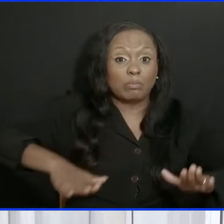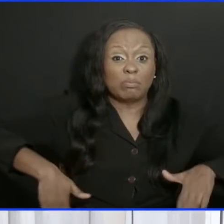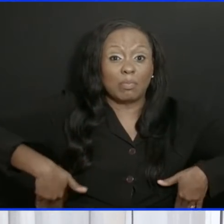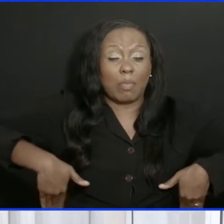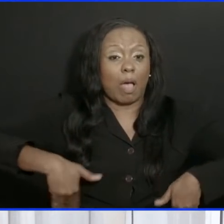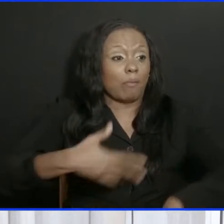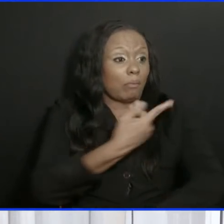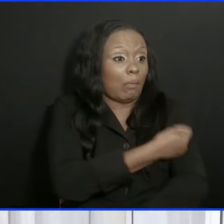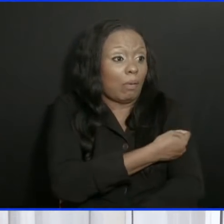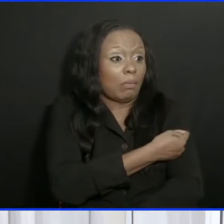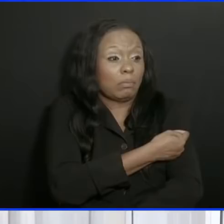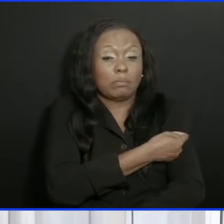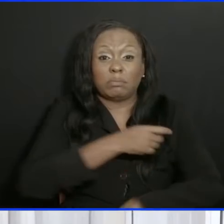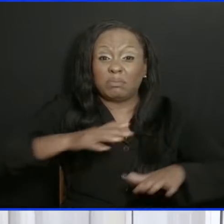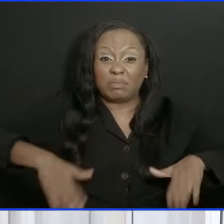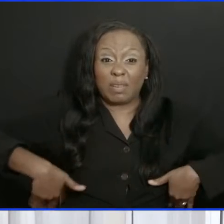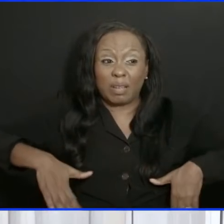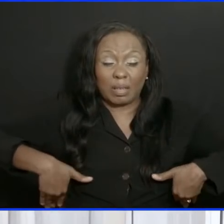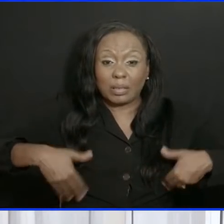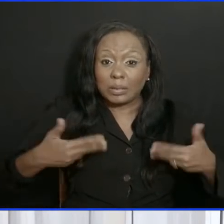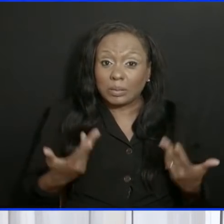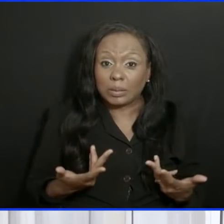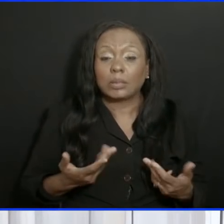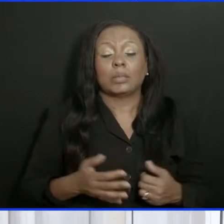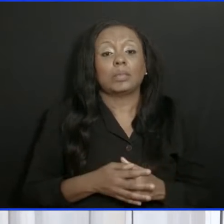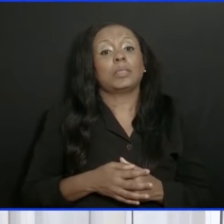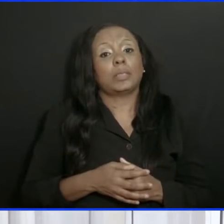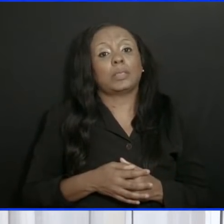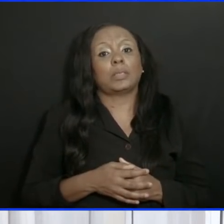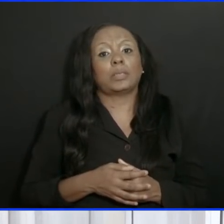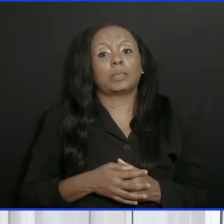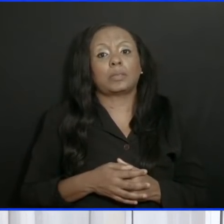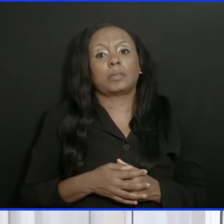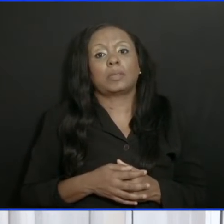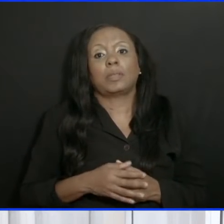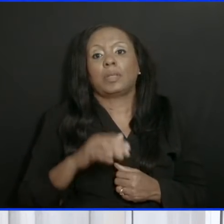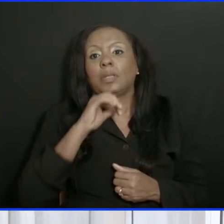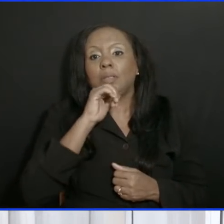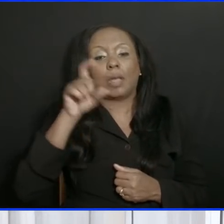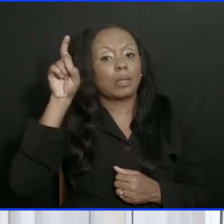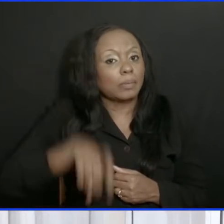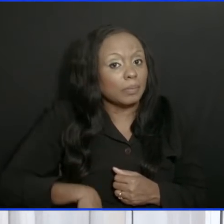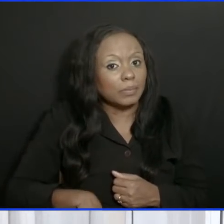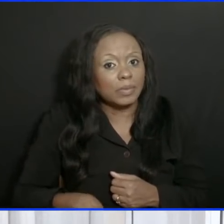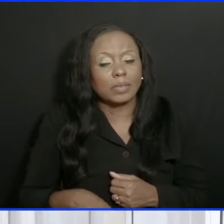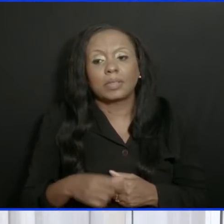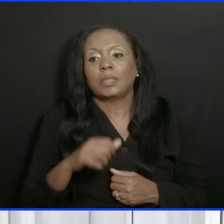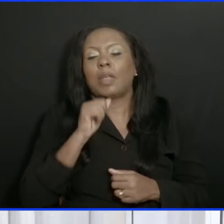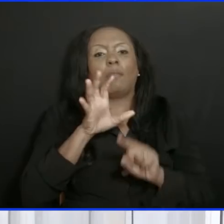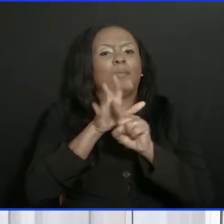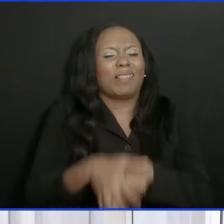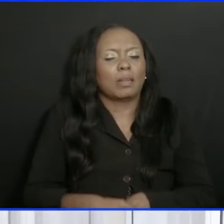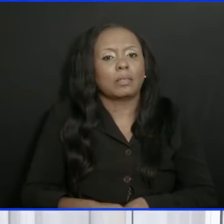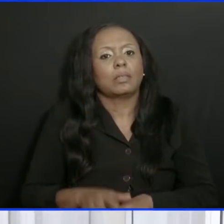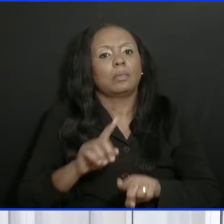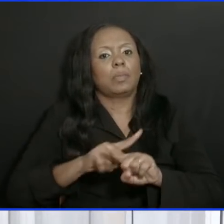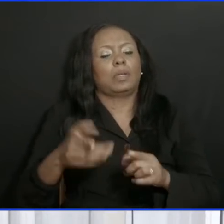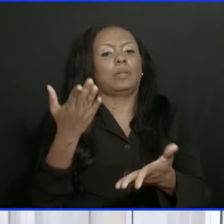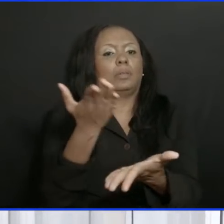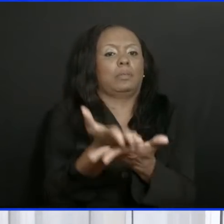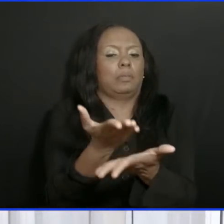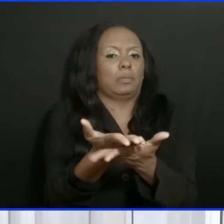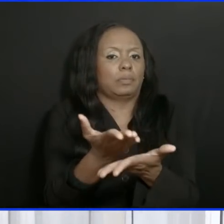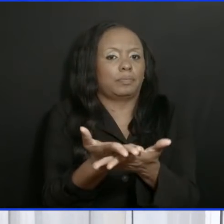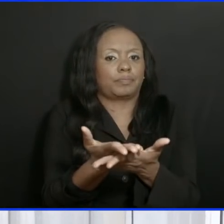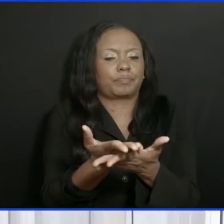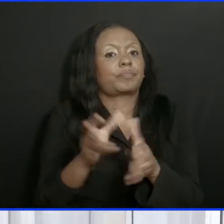we are not, in this case, as we said before, we don't mandate, but we ask you to consider that the evidence and the science